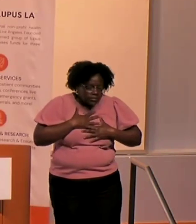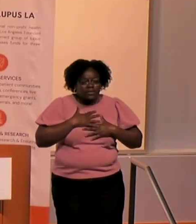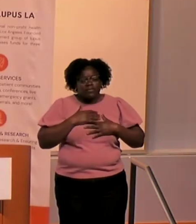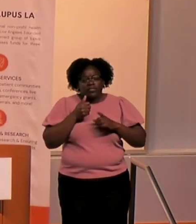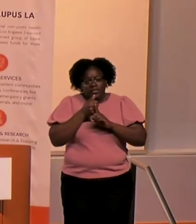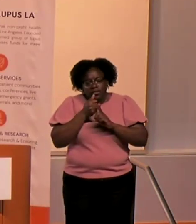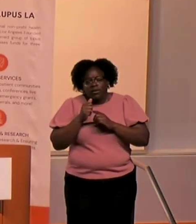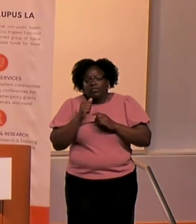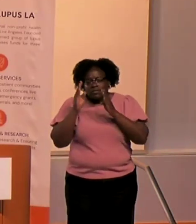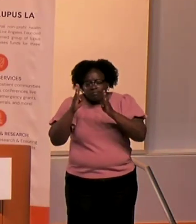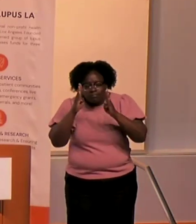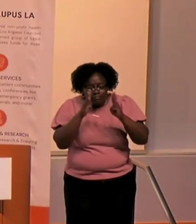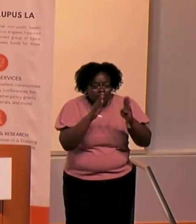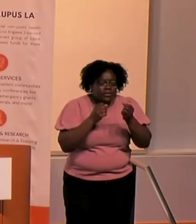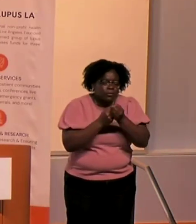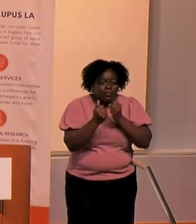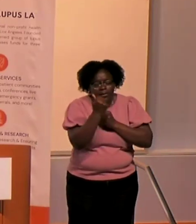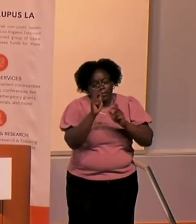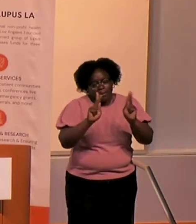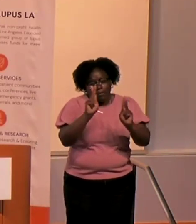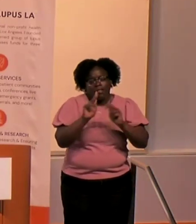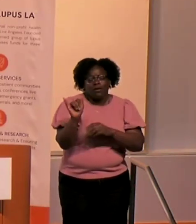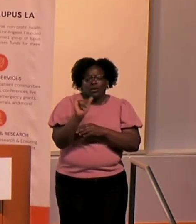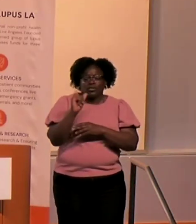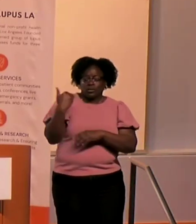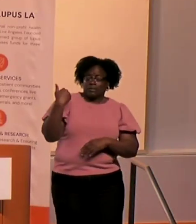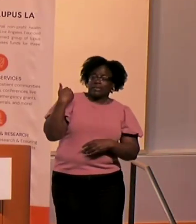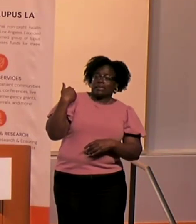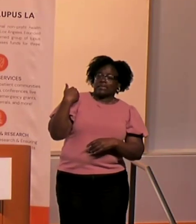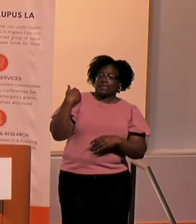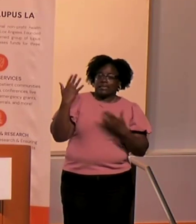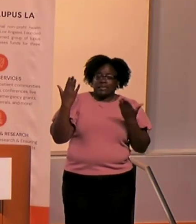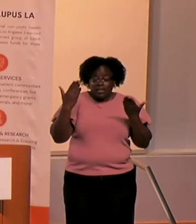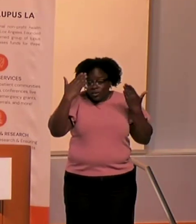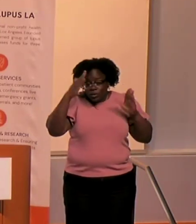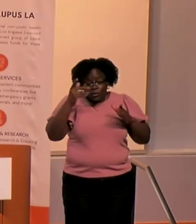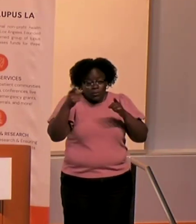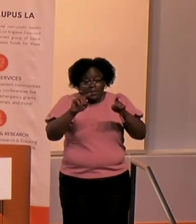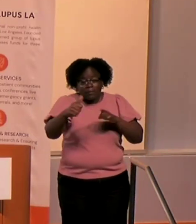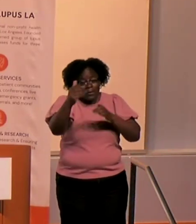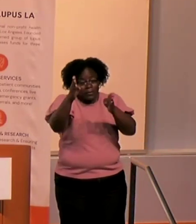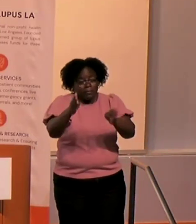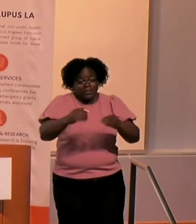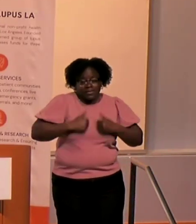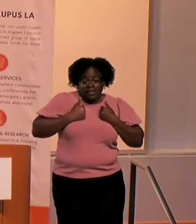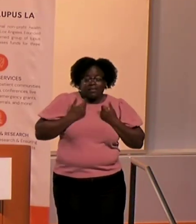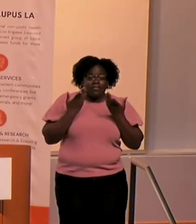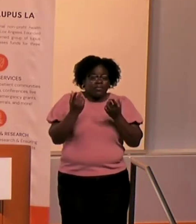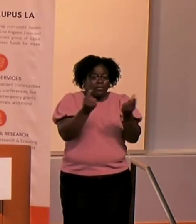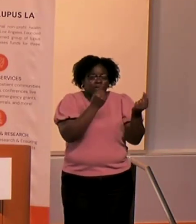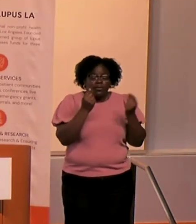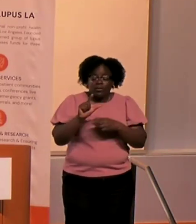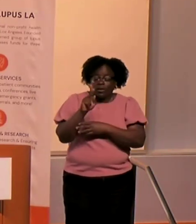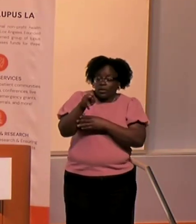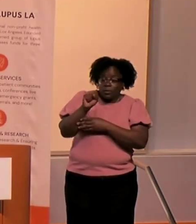And I think that it's a reminder for everyone that you don't always know what's going on in someone's life. And a lot of things with lupus,